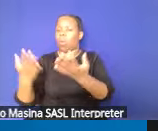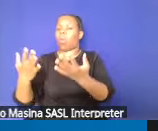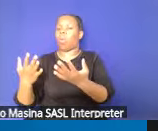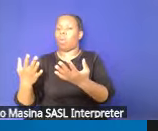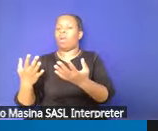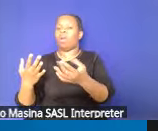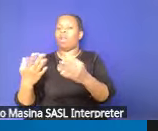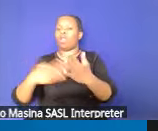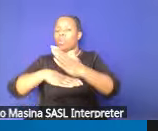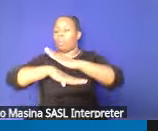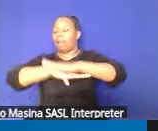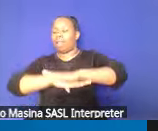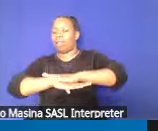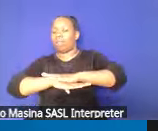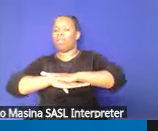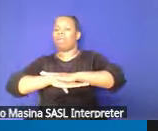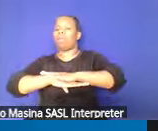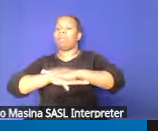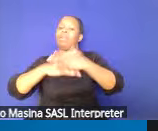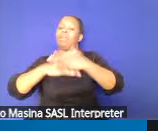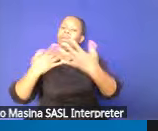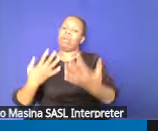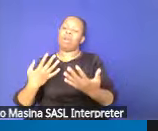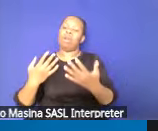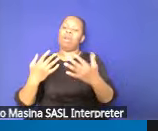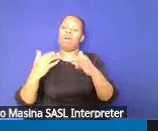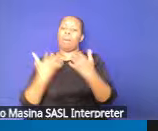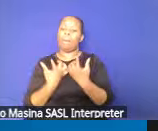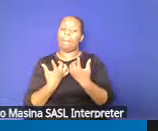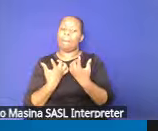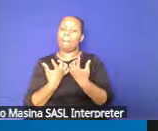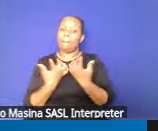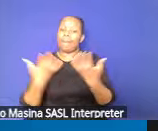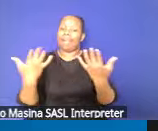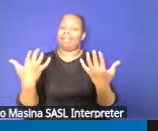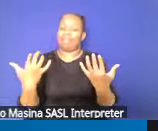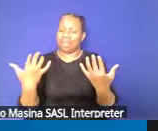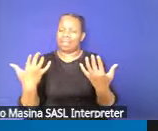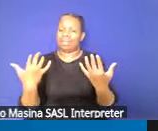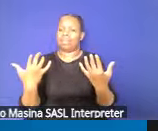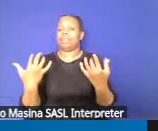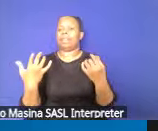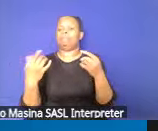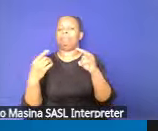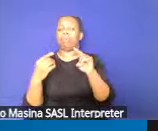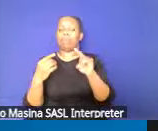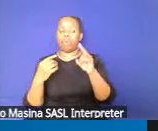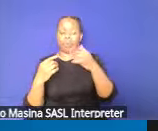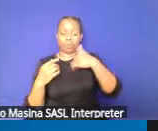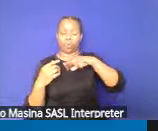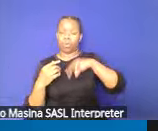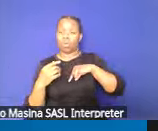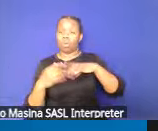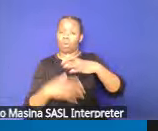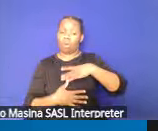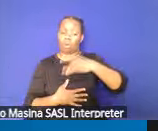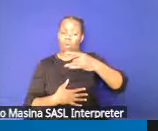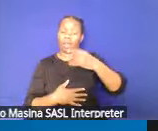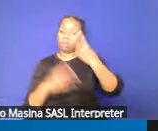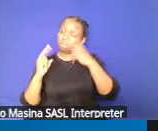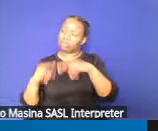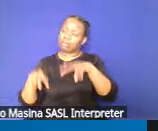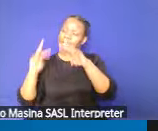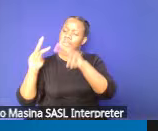platforms such as the Parliament. And actually, we would like to see